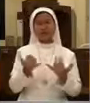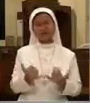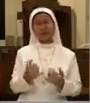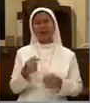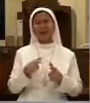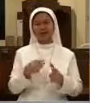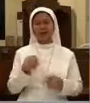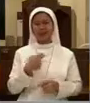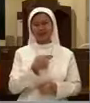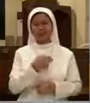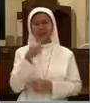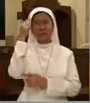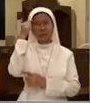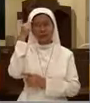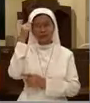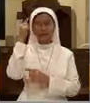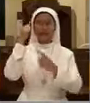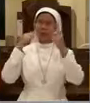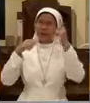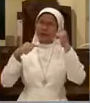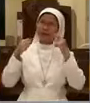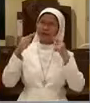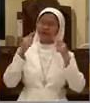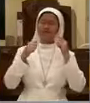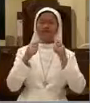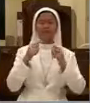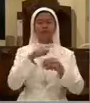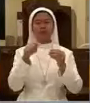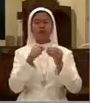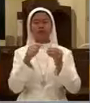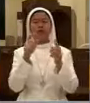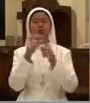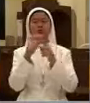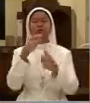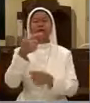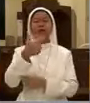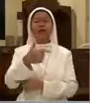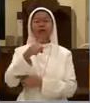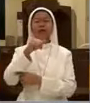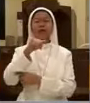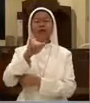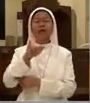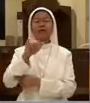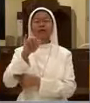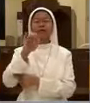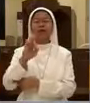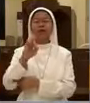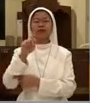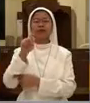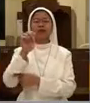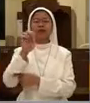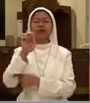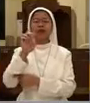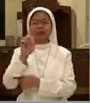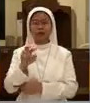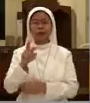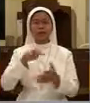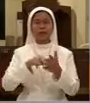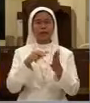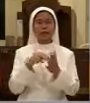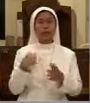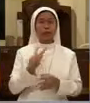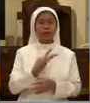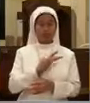that gifted. The word gifted means that we have